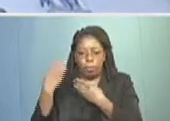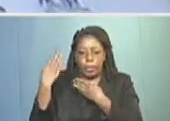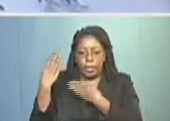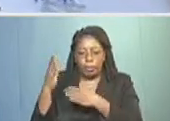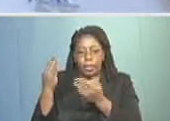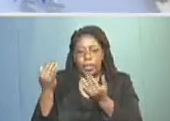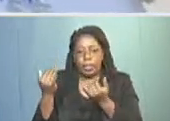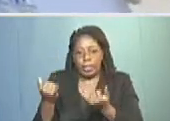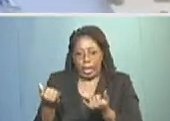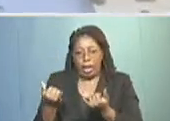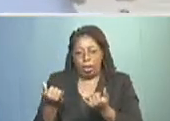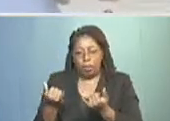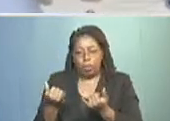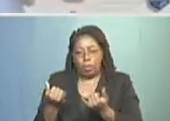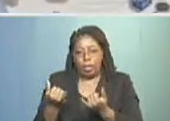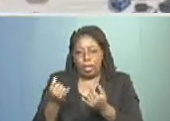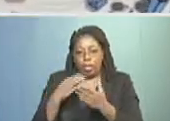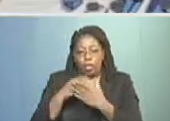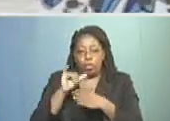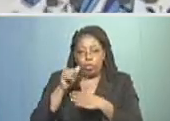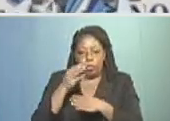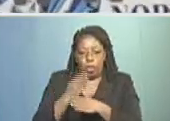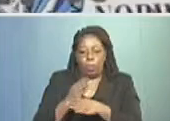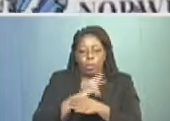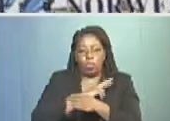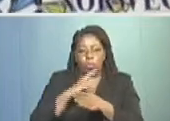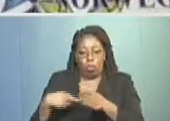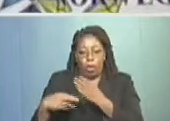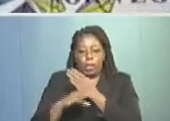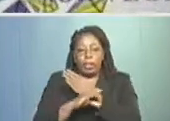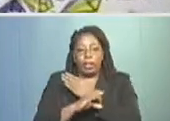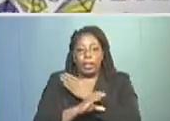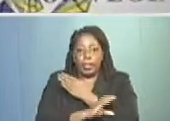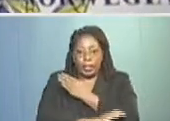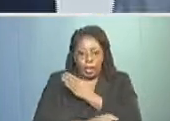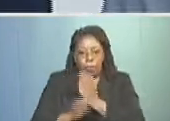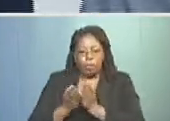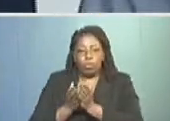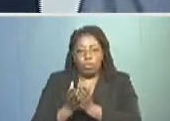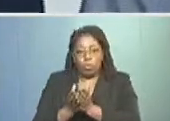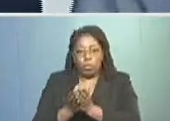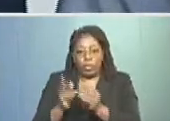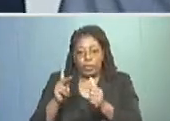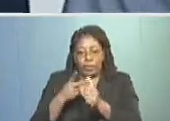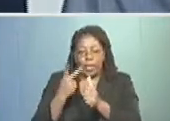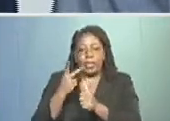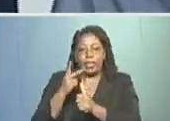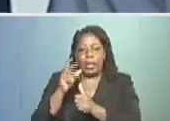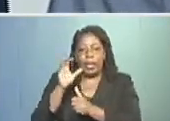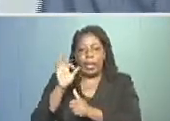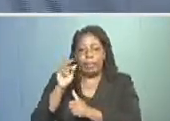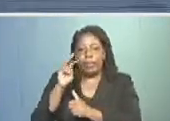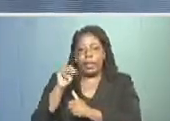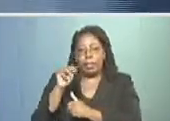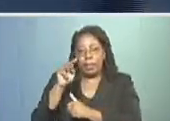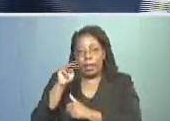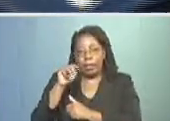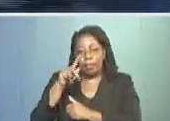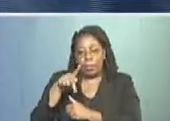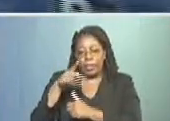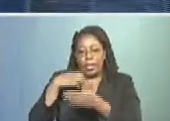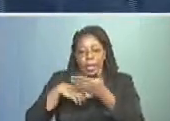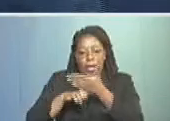Bahamian now holds a prestigious post at Royal Caribbean Cruise Lines, and a second F&M MP officially enters the